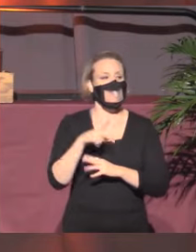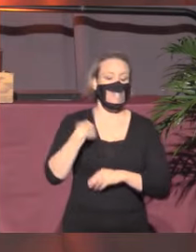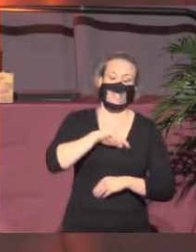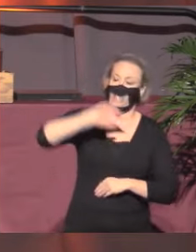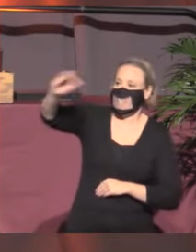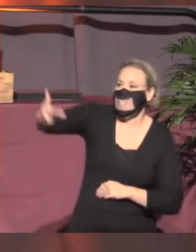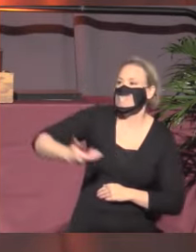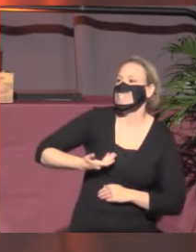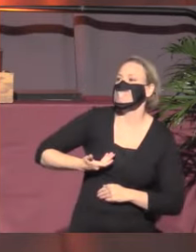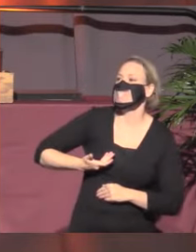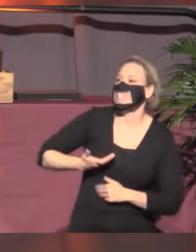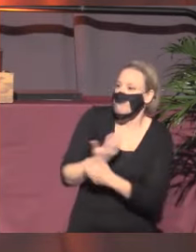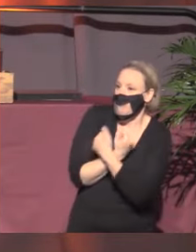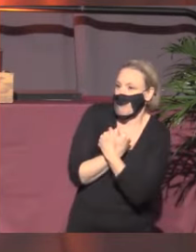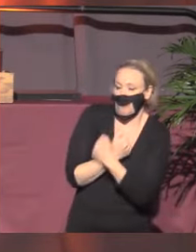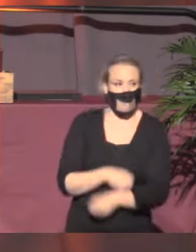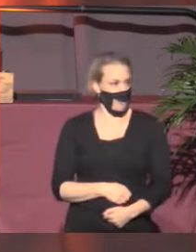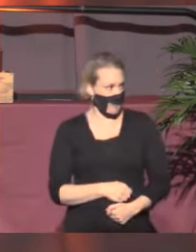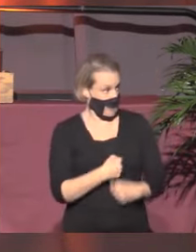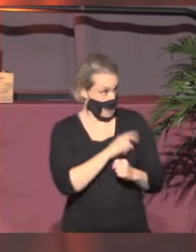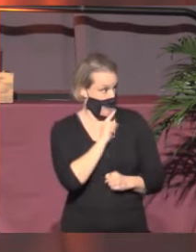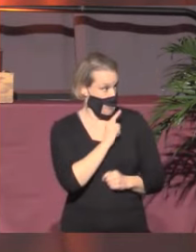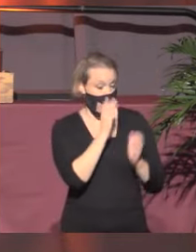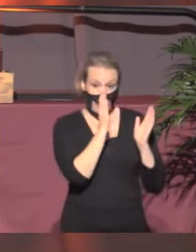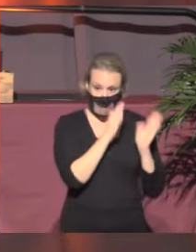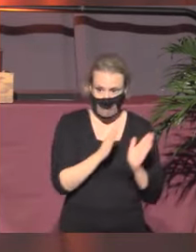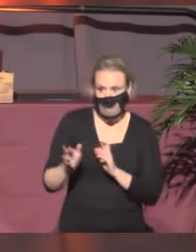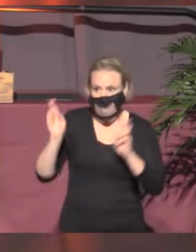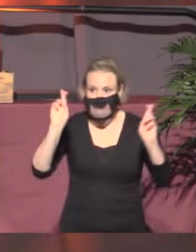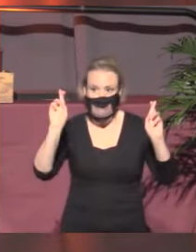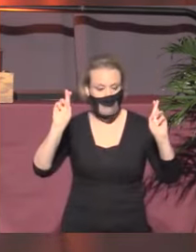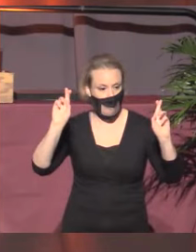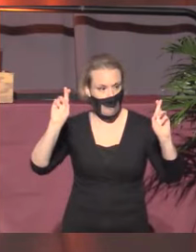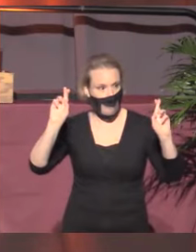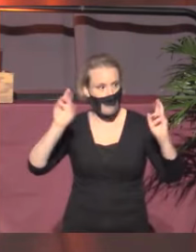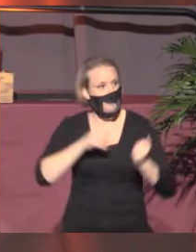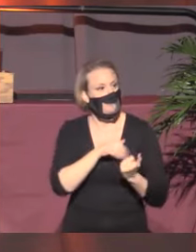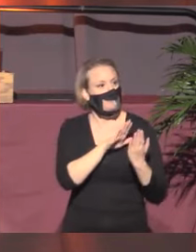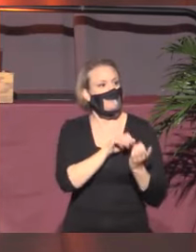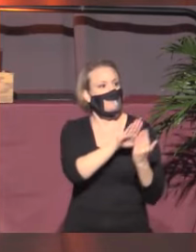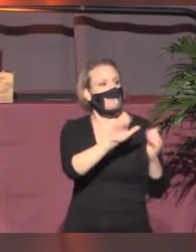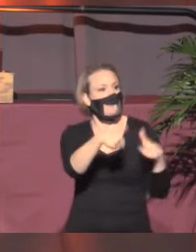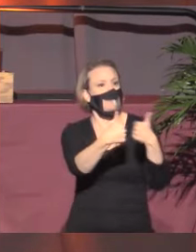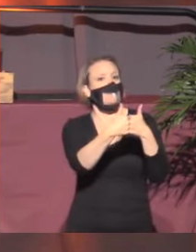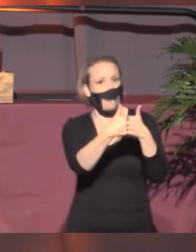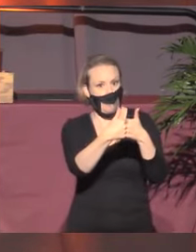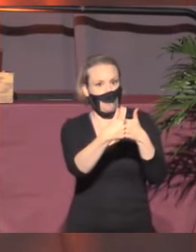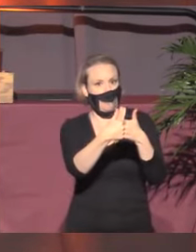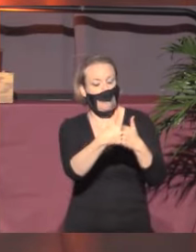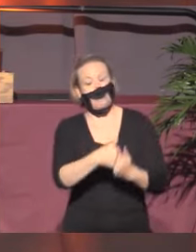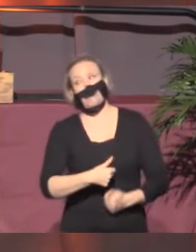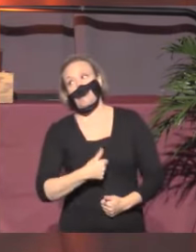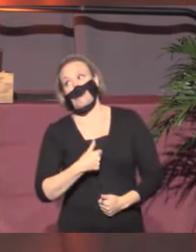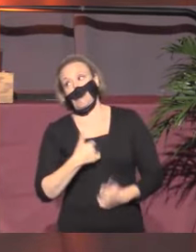make sure that you were ready to meet the challenges of today, and Ray, I'm going to